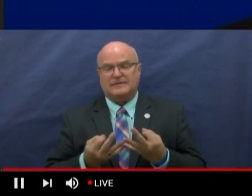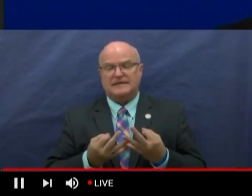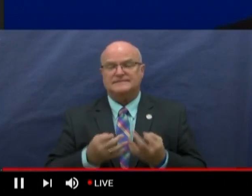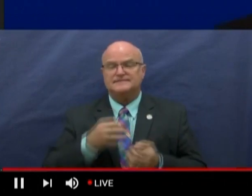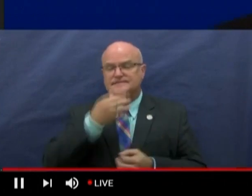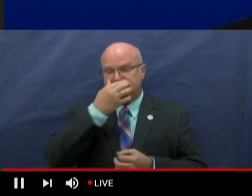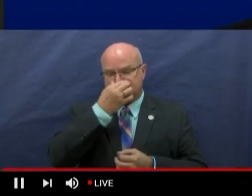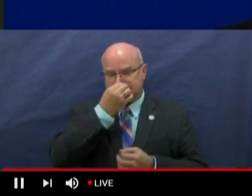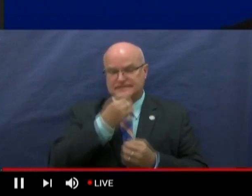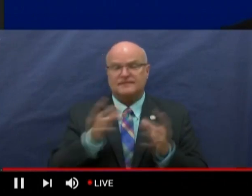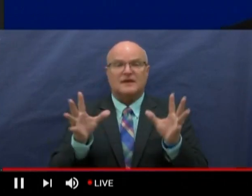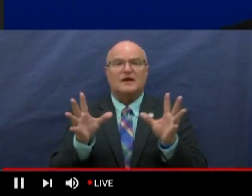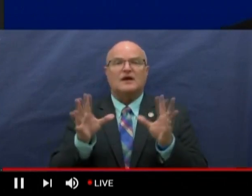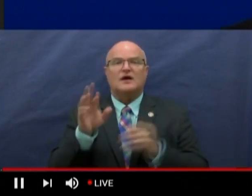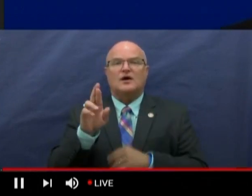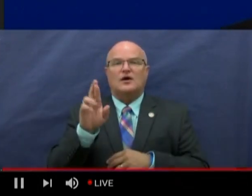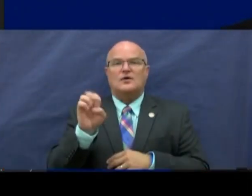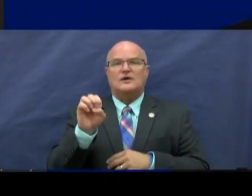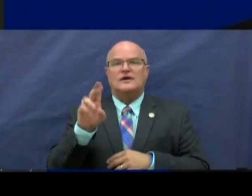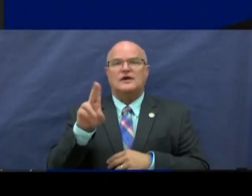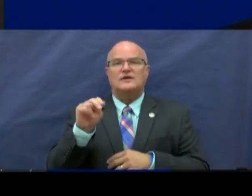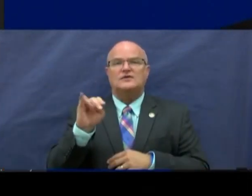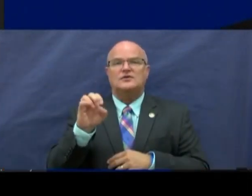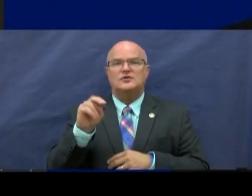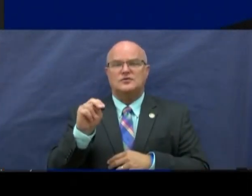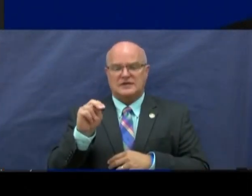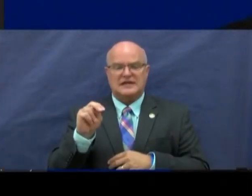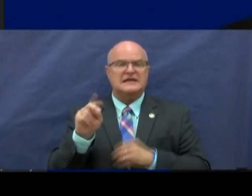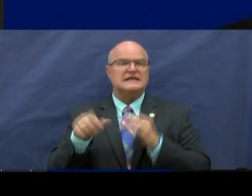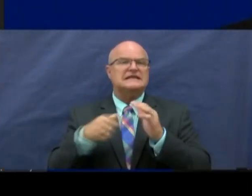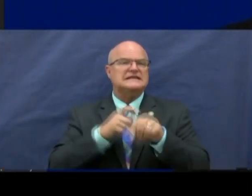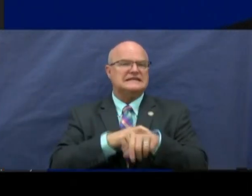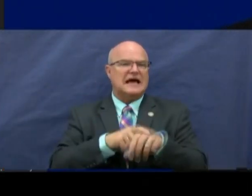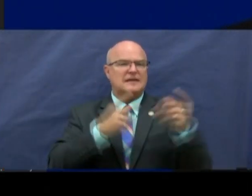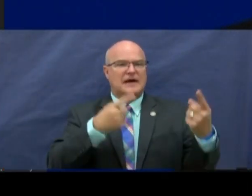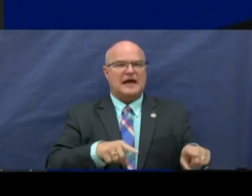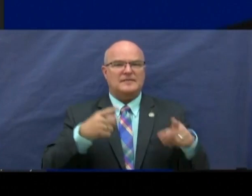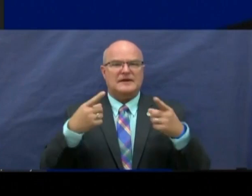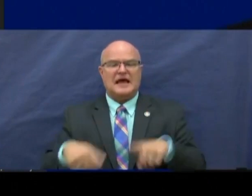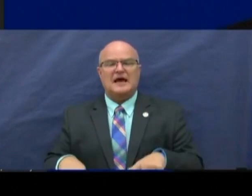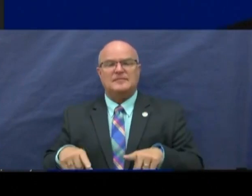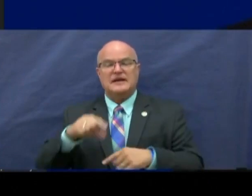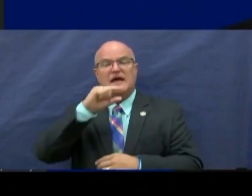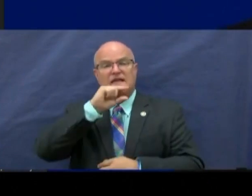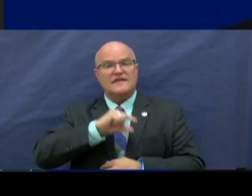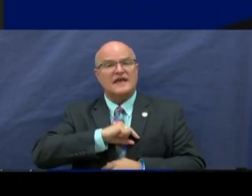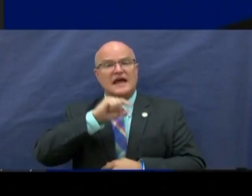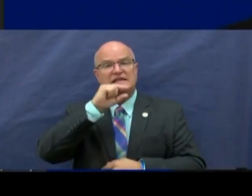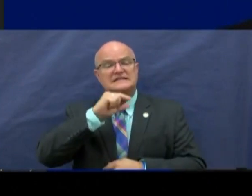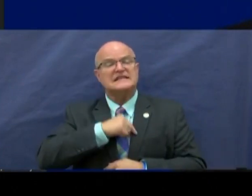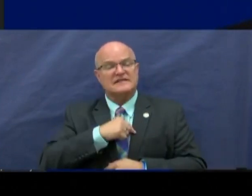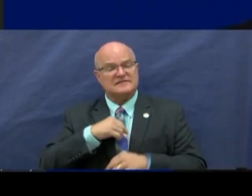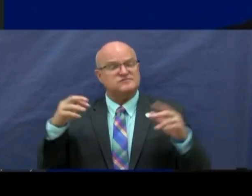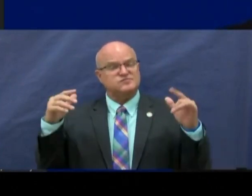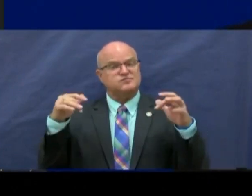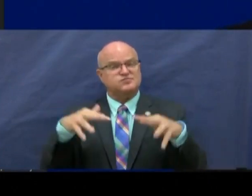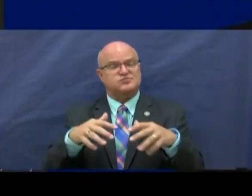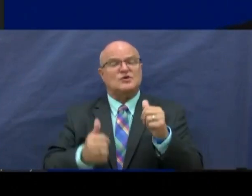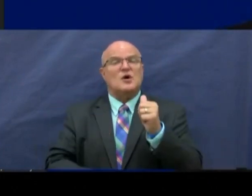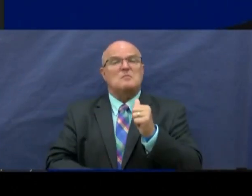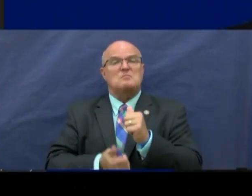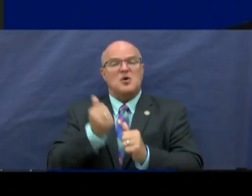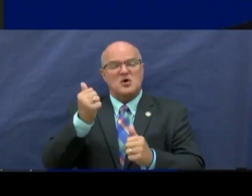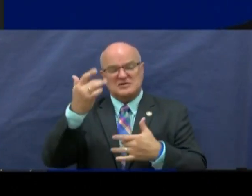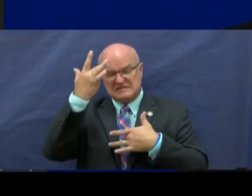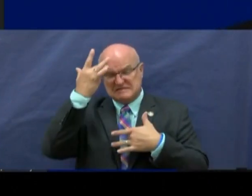A reunion, we know that across the country, family reunions, family gatherings are the sources where most of these infections